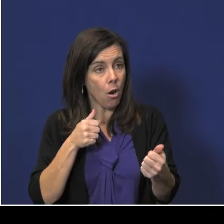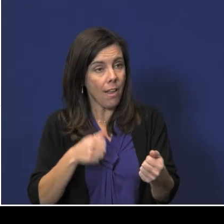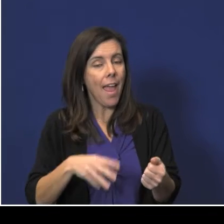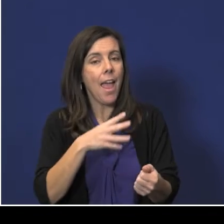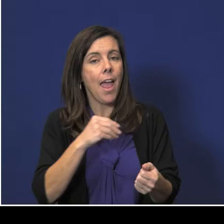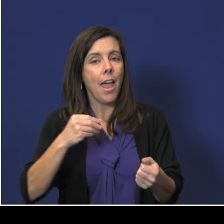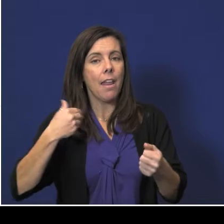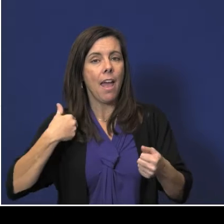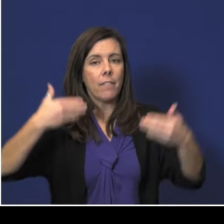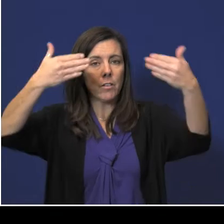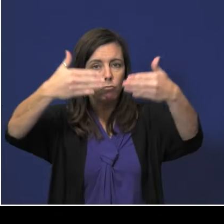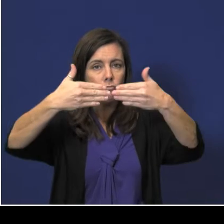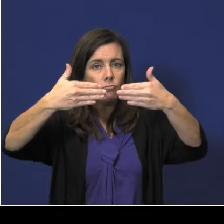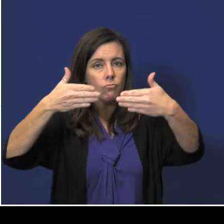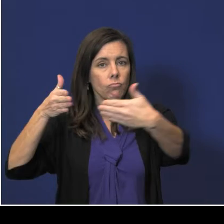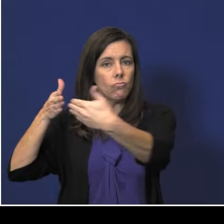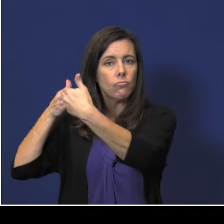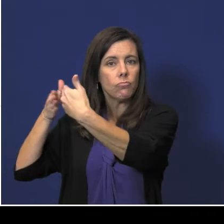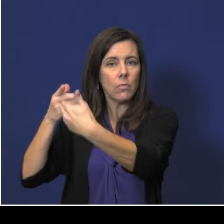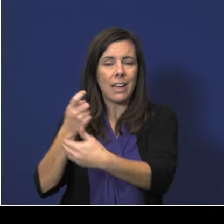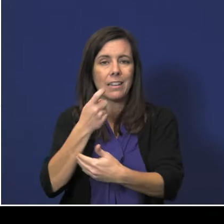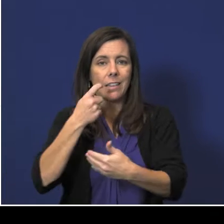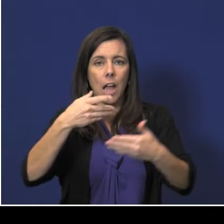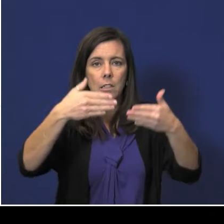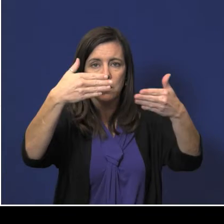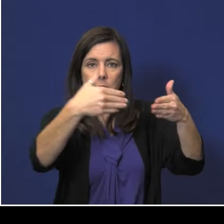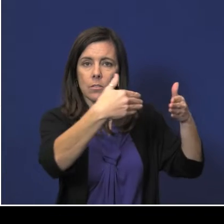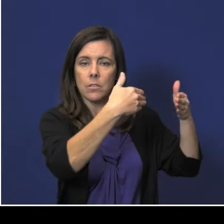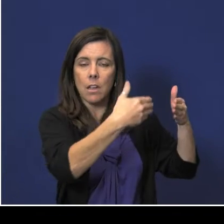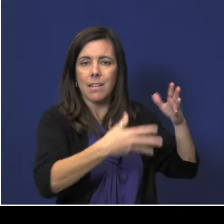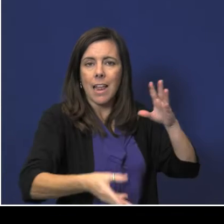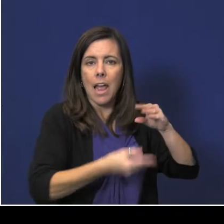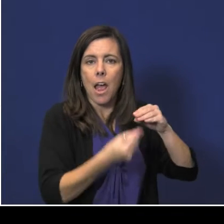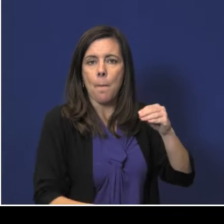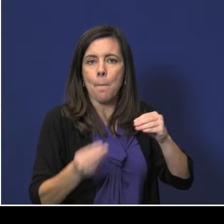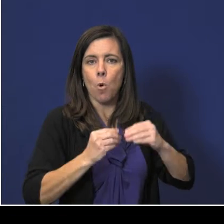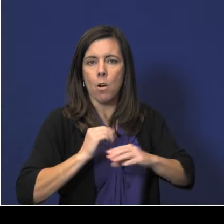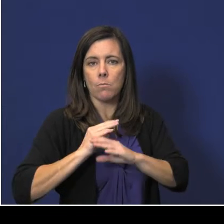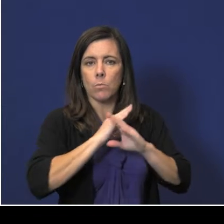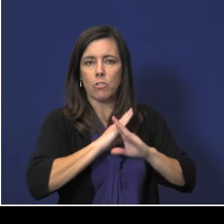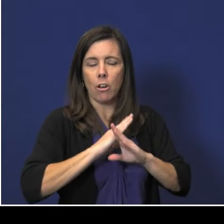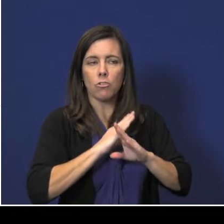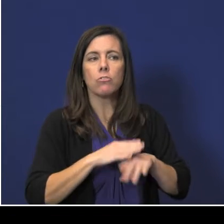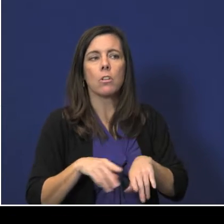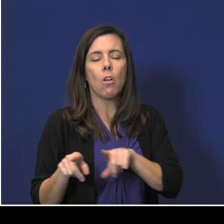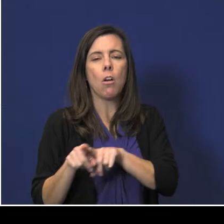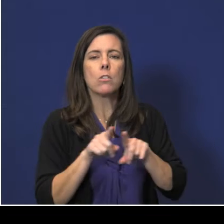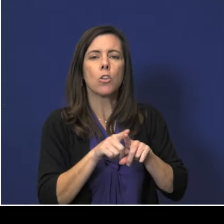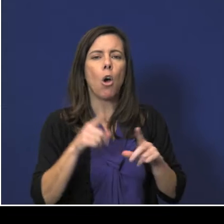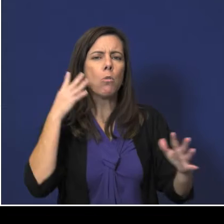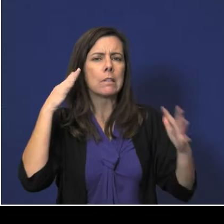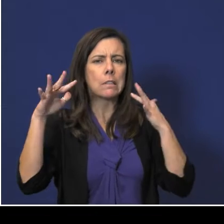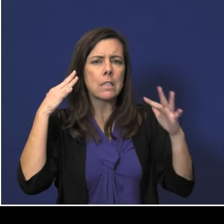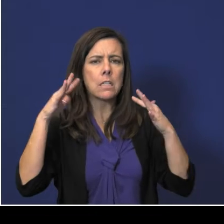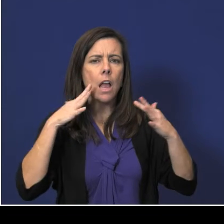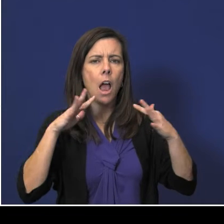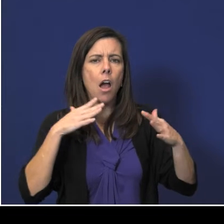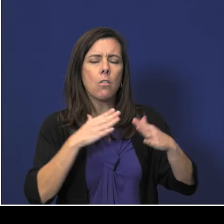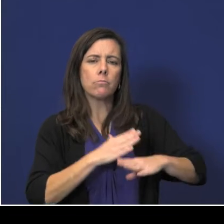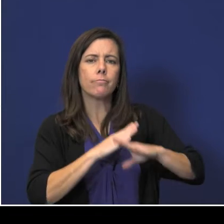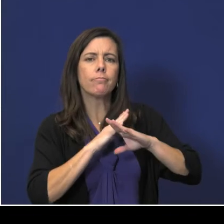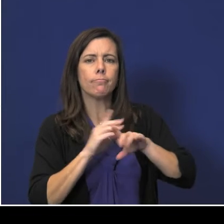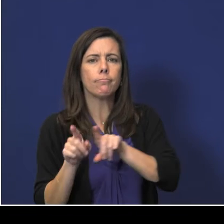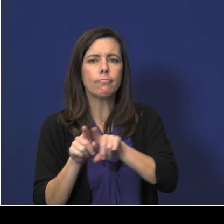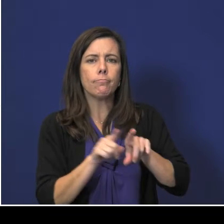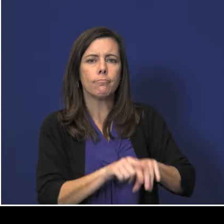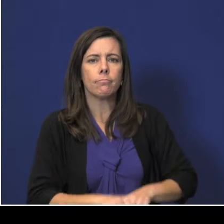just to add some additional protection, and also some acoustical protection between all the office and staff.